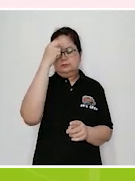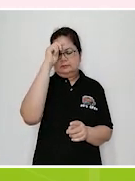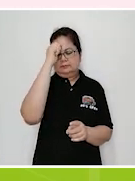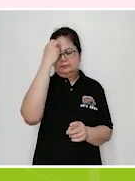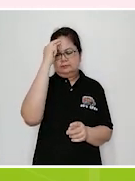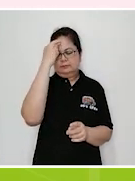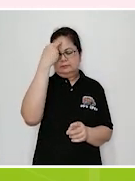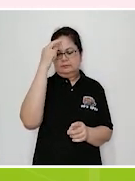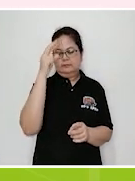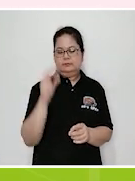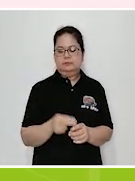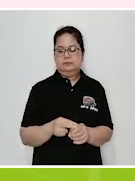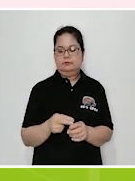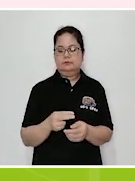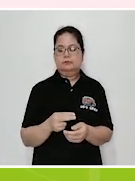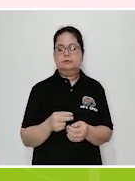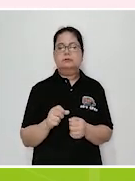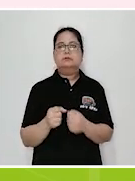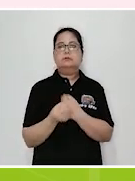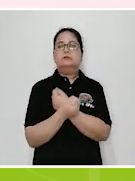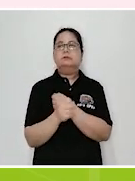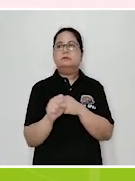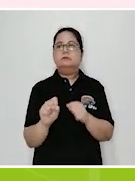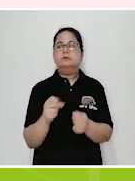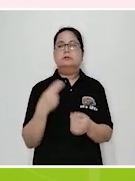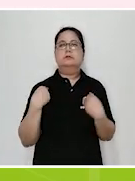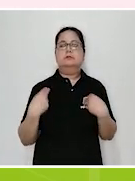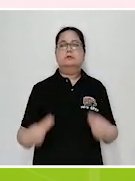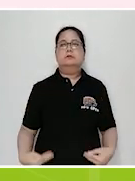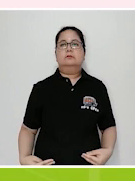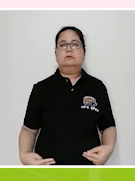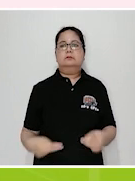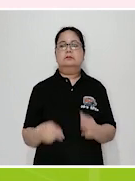we still need to follow safety health protocols.